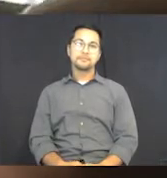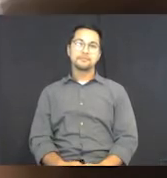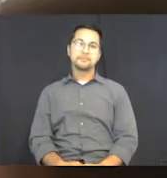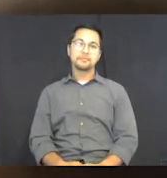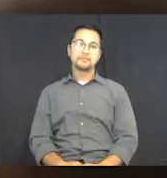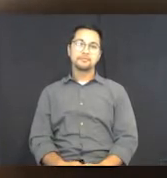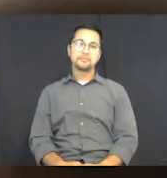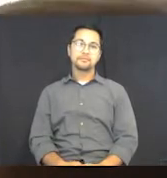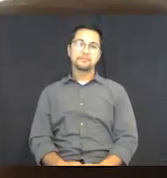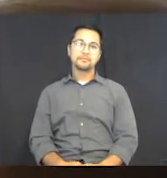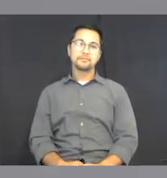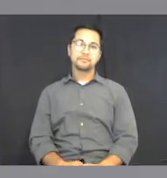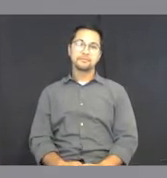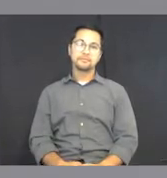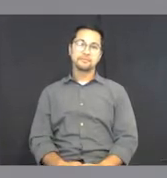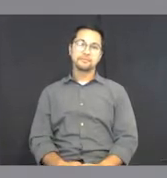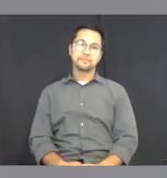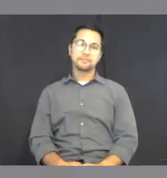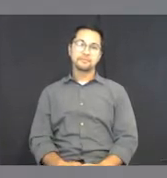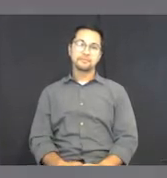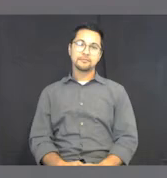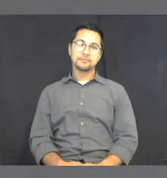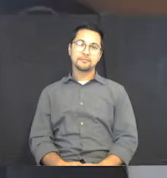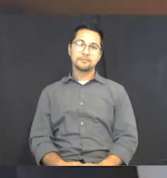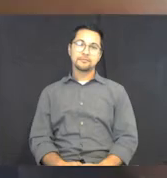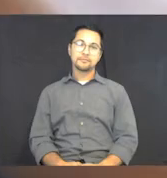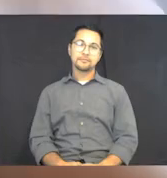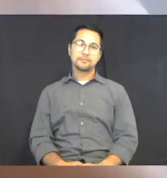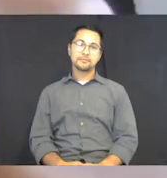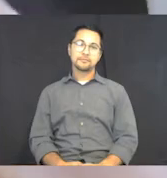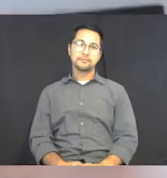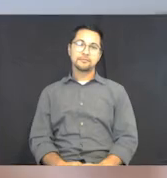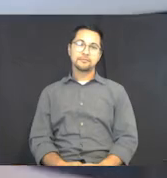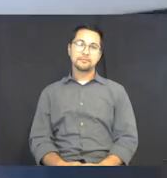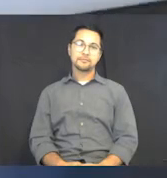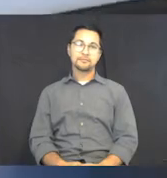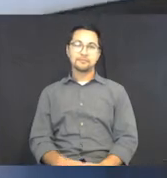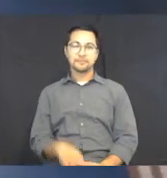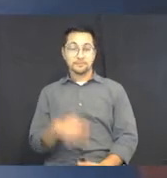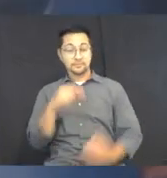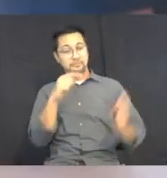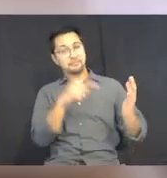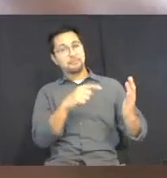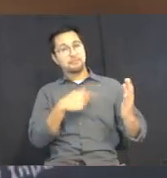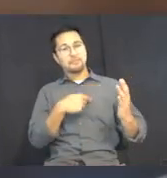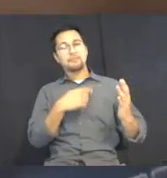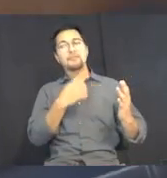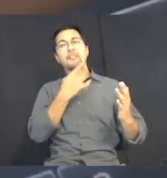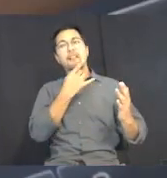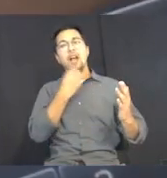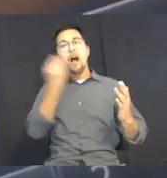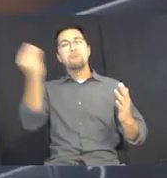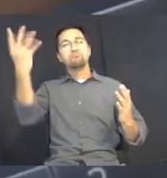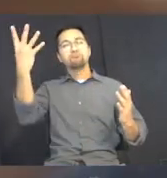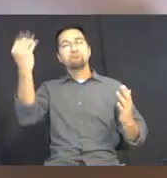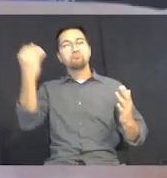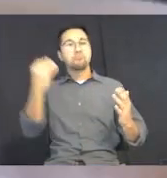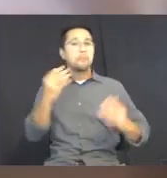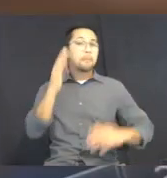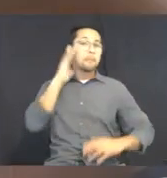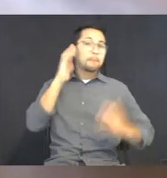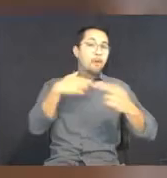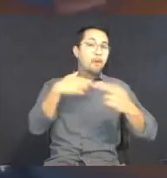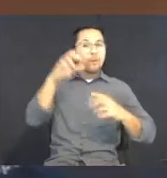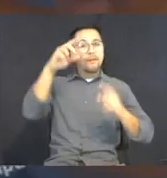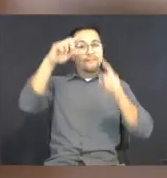and this is how I control my thermostat. These down through here are quick links to all my